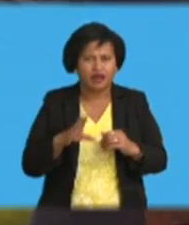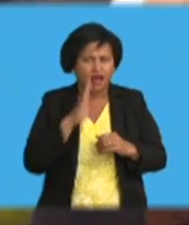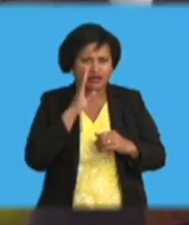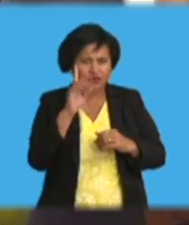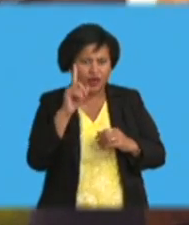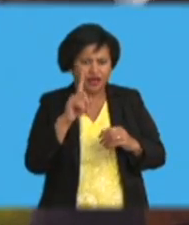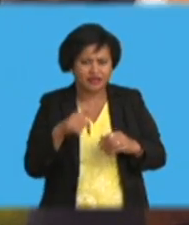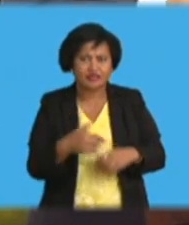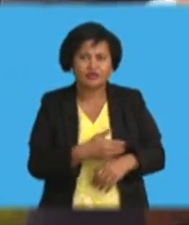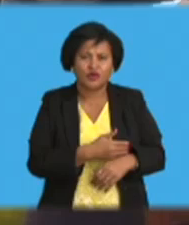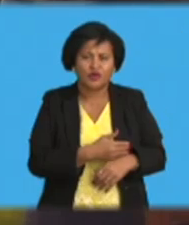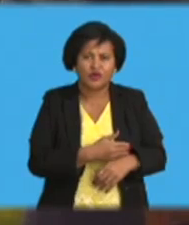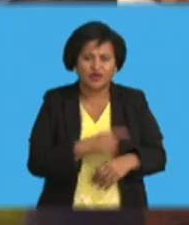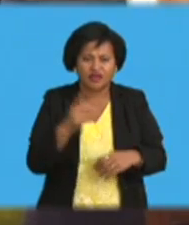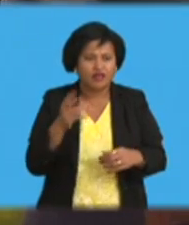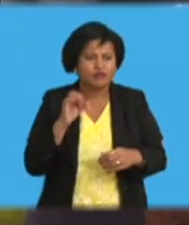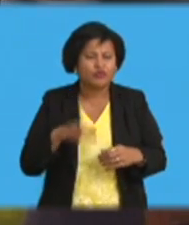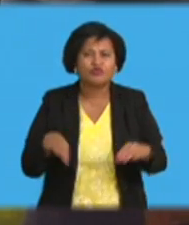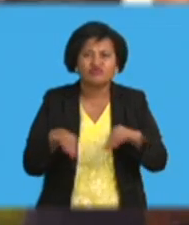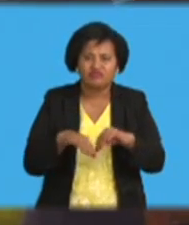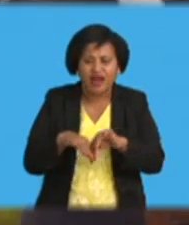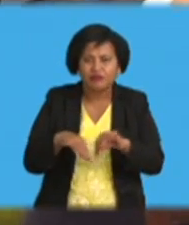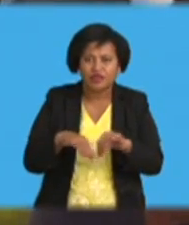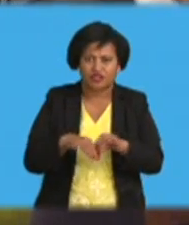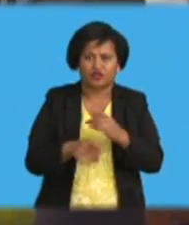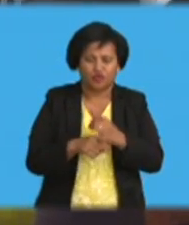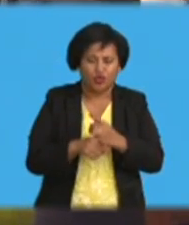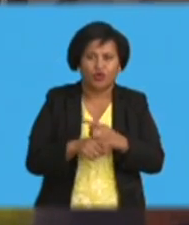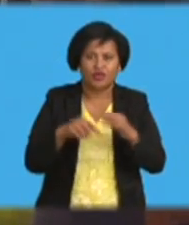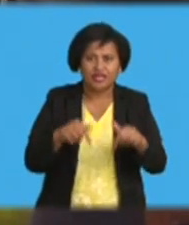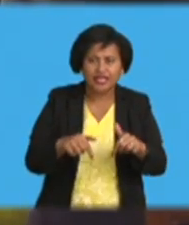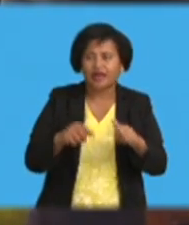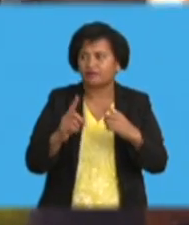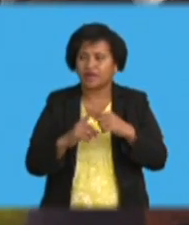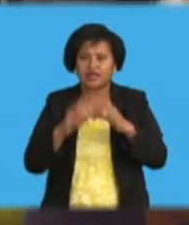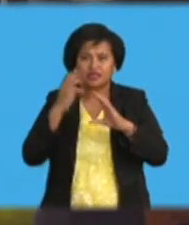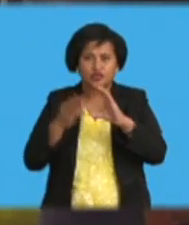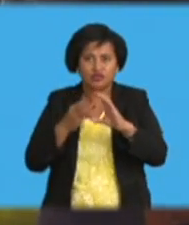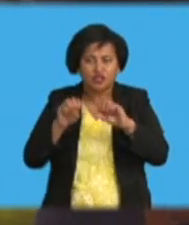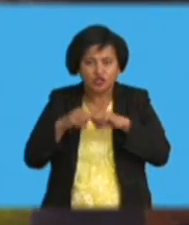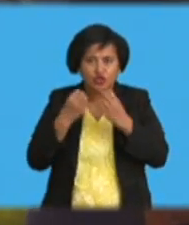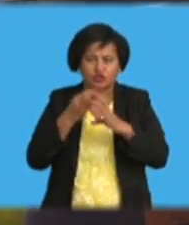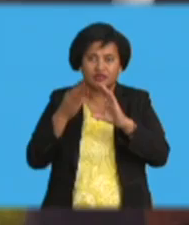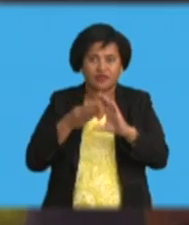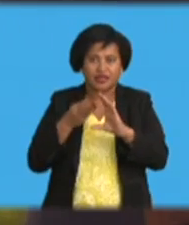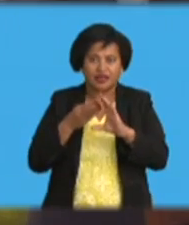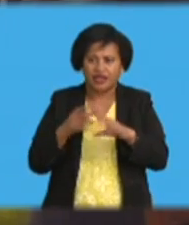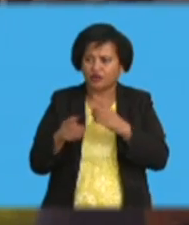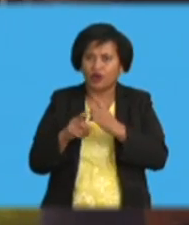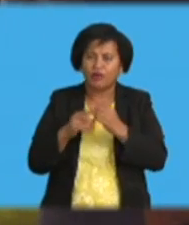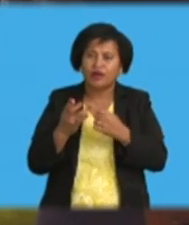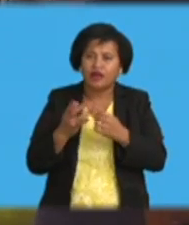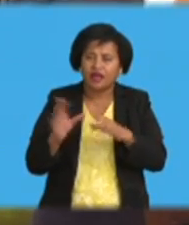morning. Yet they litter these forums on social media that support the opposition parties. And yet again, Madam Speaker, we see